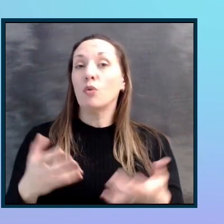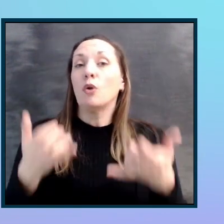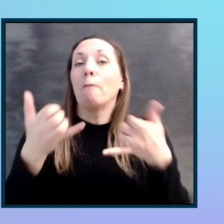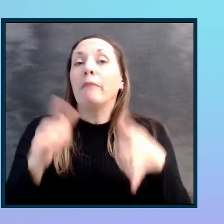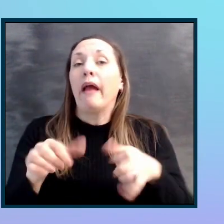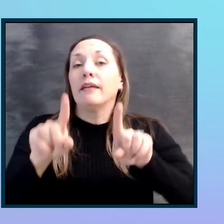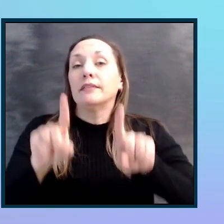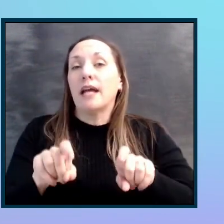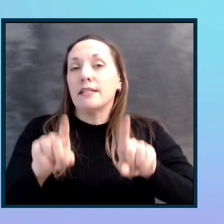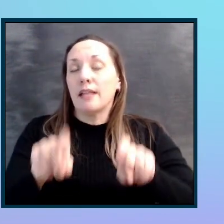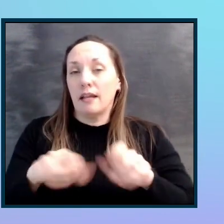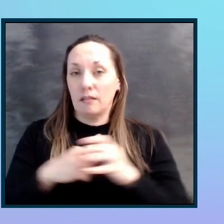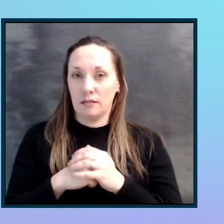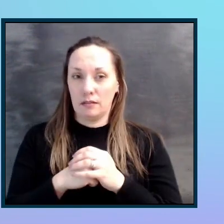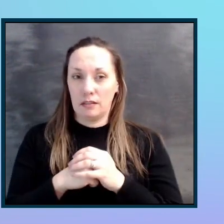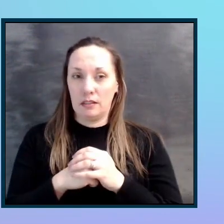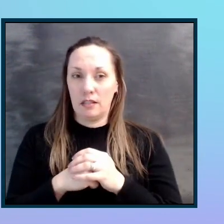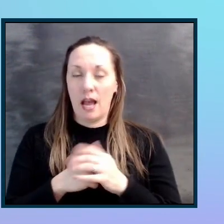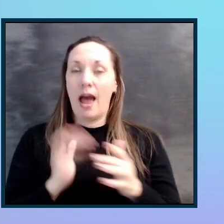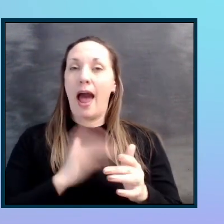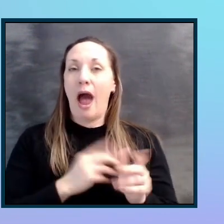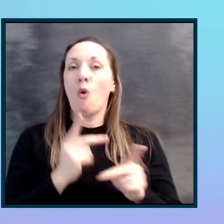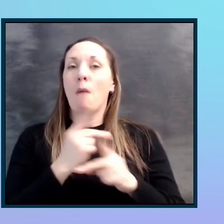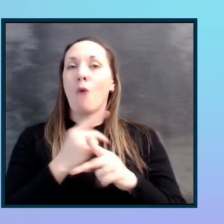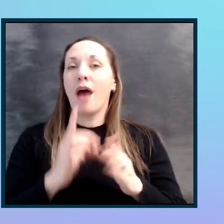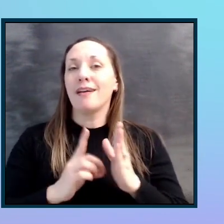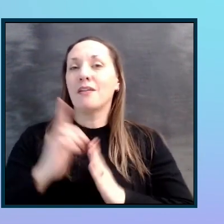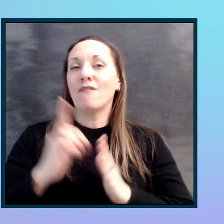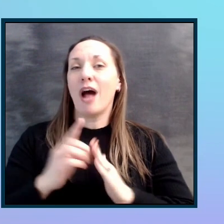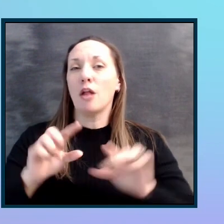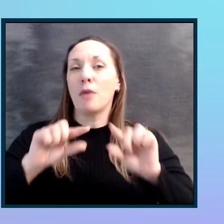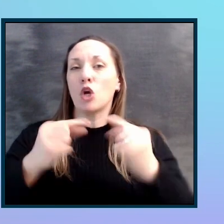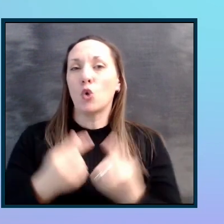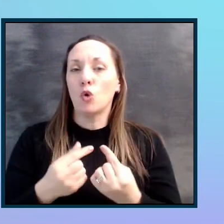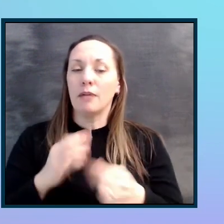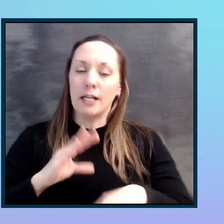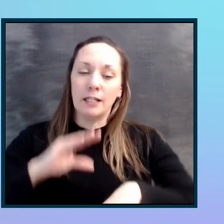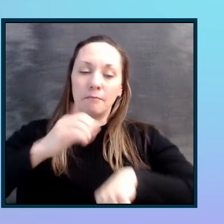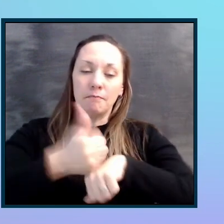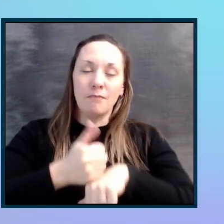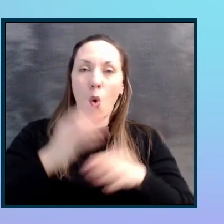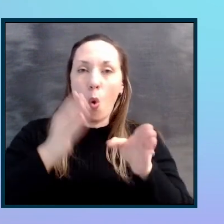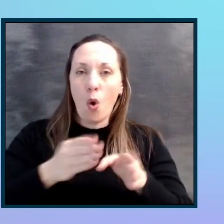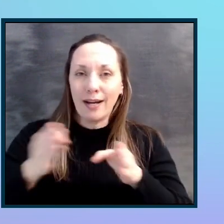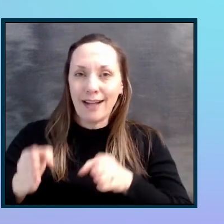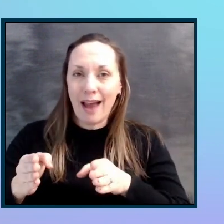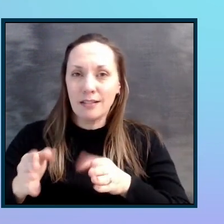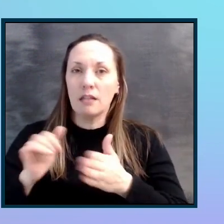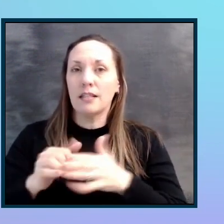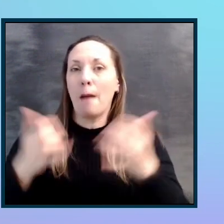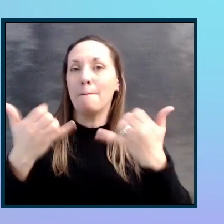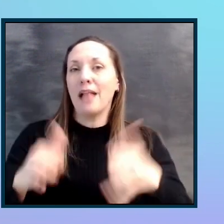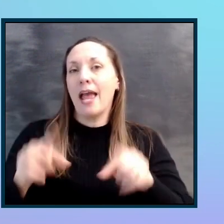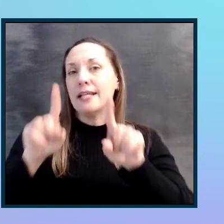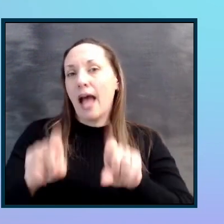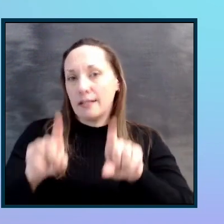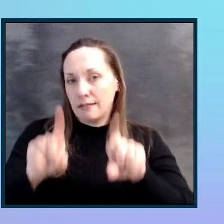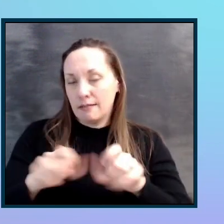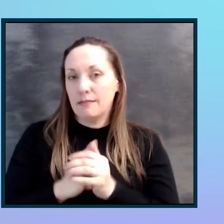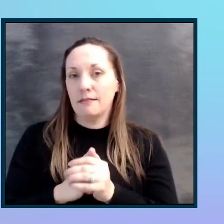same concept. And also think about cultural associations. You know, I've heard that in other presentations